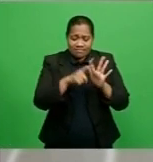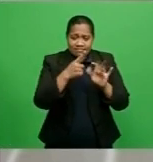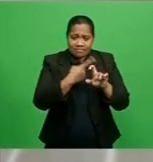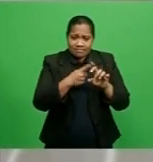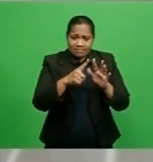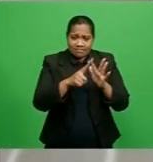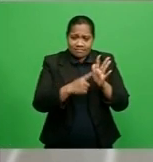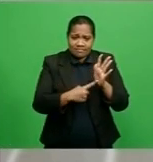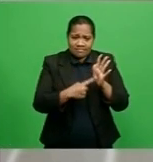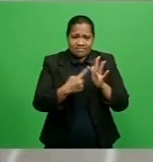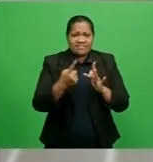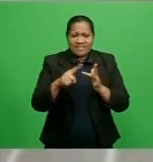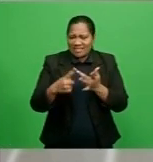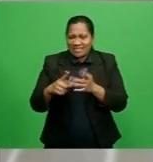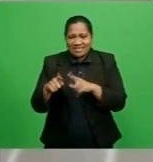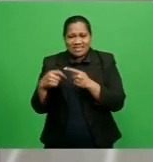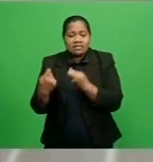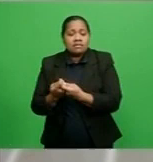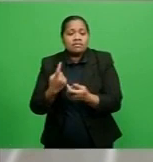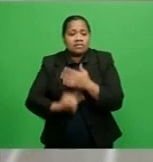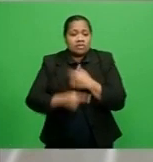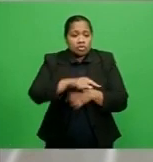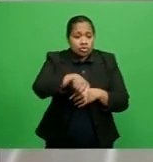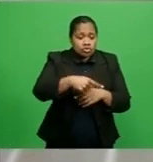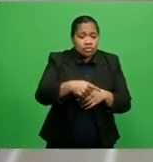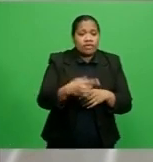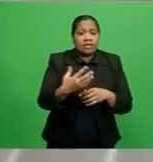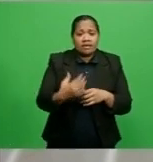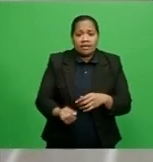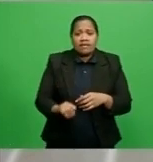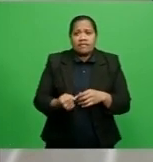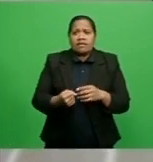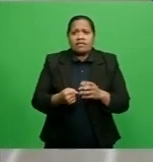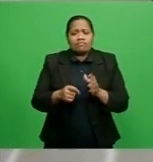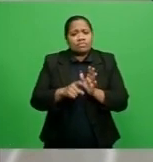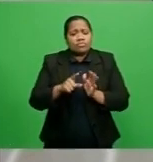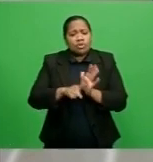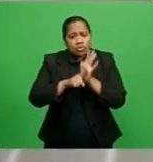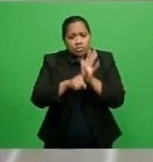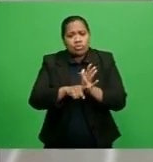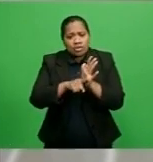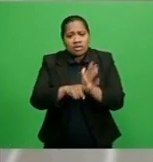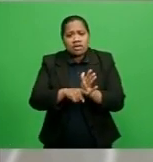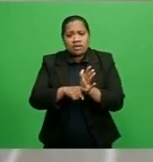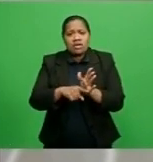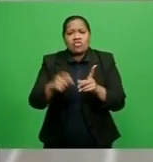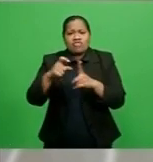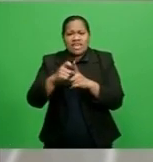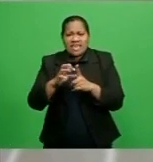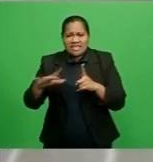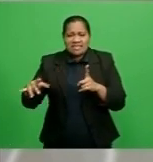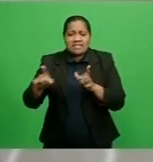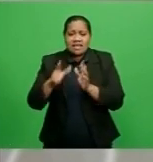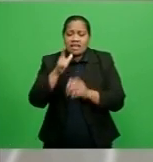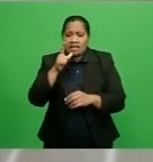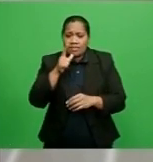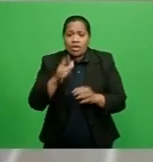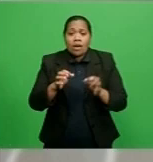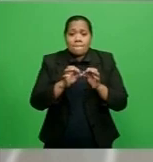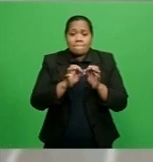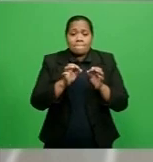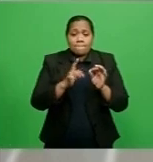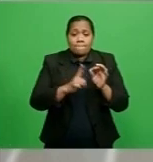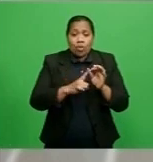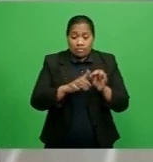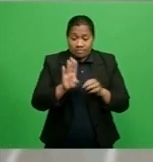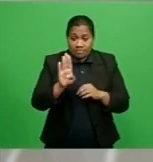Defending champions Suva head Pool A with Lautoka, Enriqueti and Lamy, while Pool B features Nandi, Tapua, Rewa and